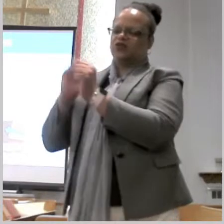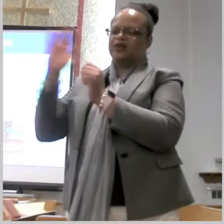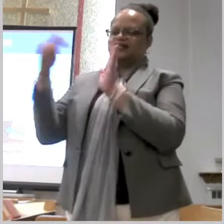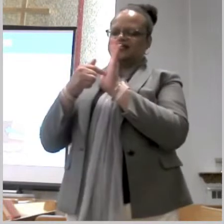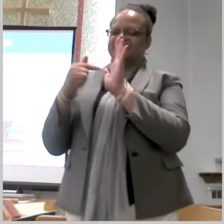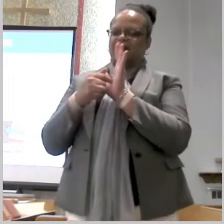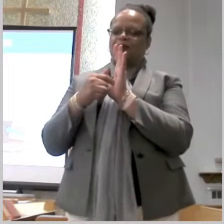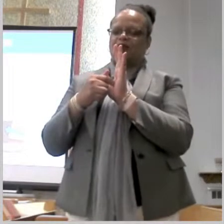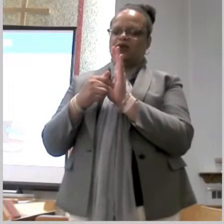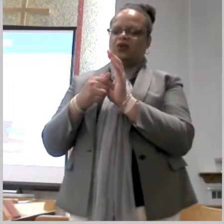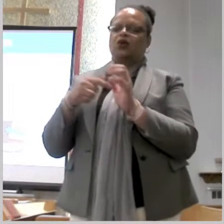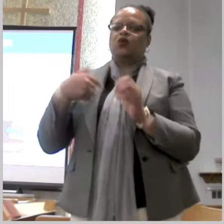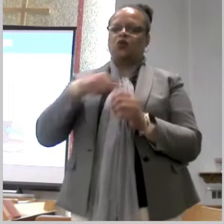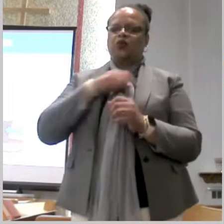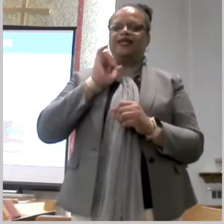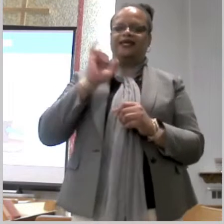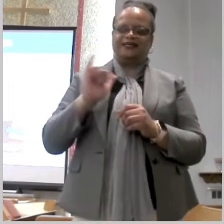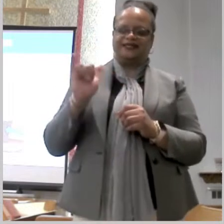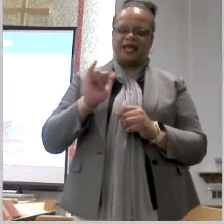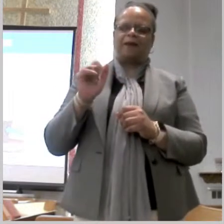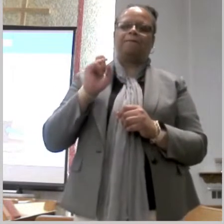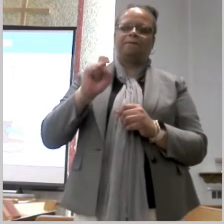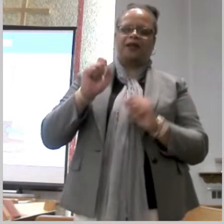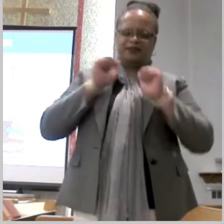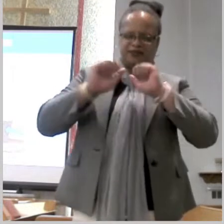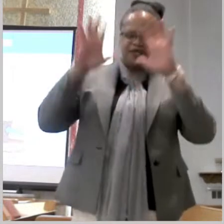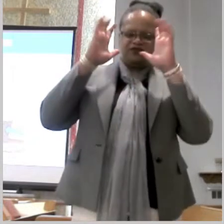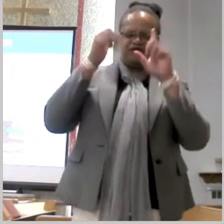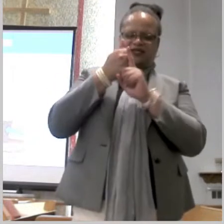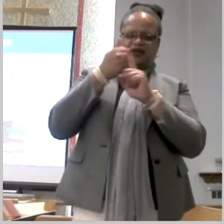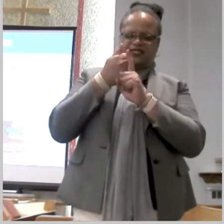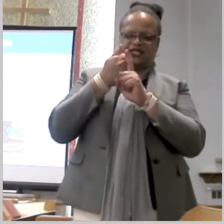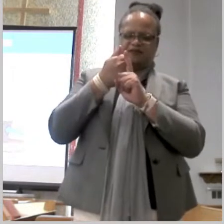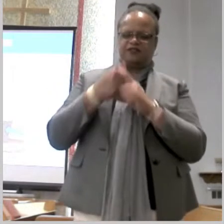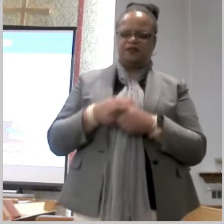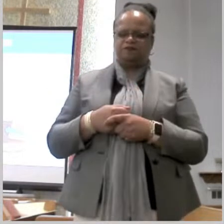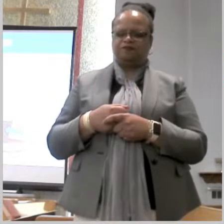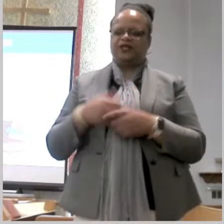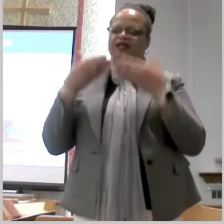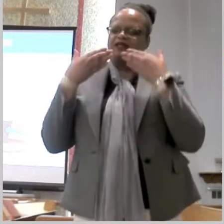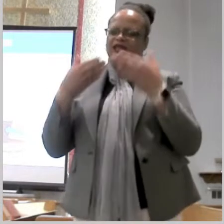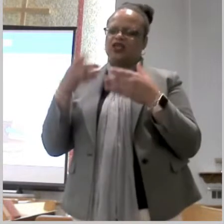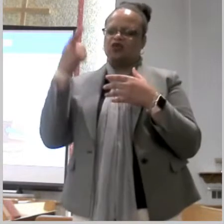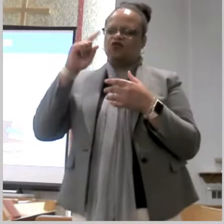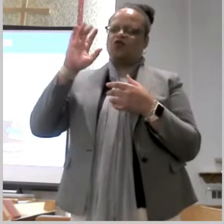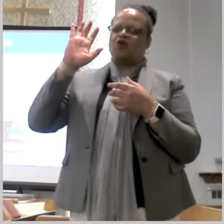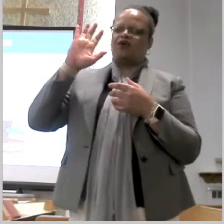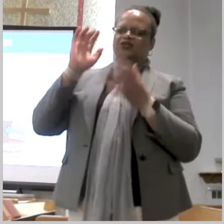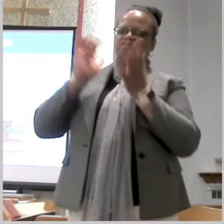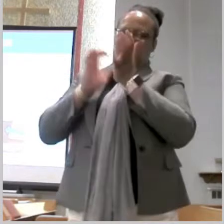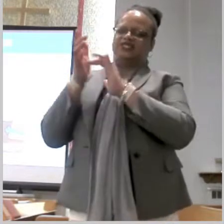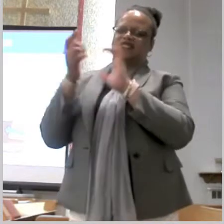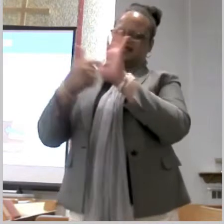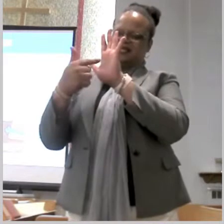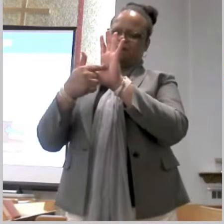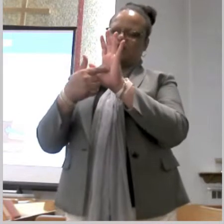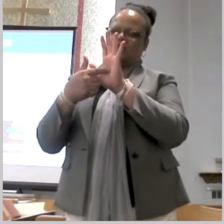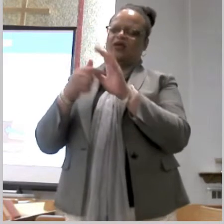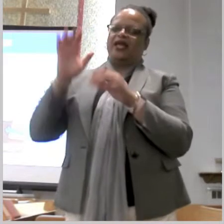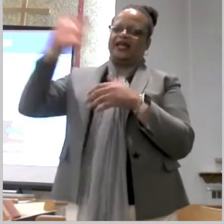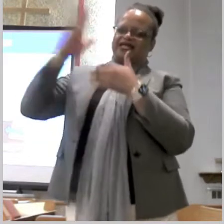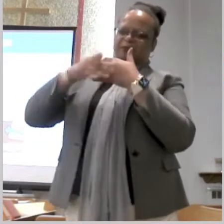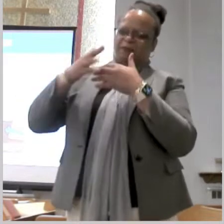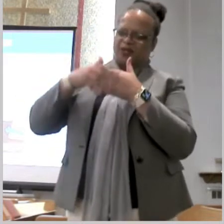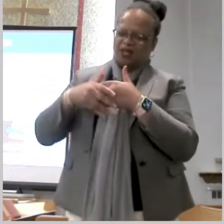himself. We ourselves will be sacrificing ourselves. Mm-hmm. Lord, thank you for the example and his blood that